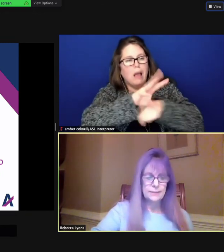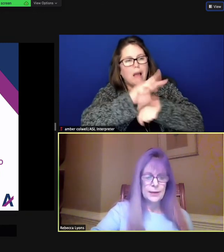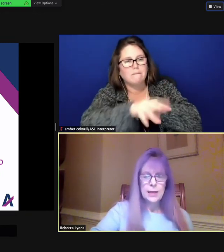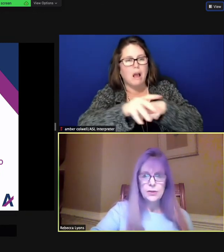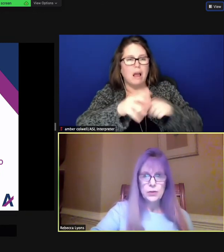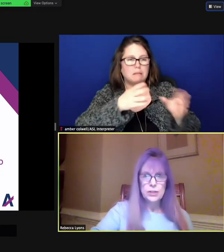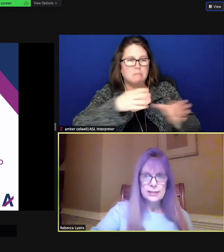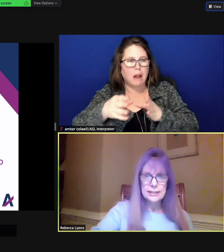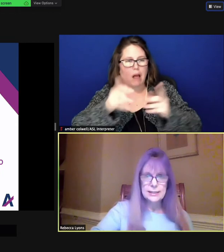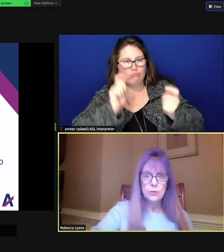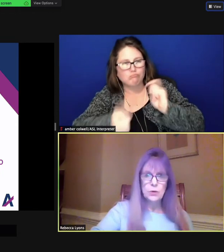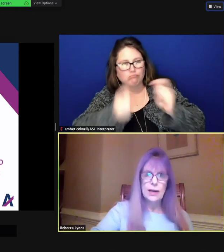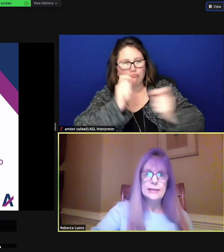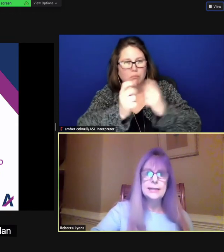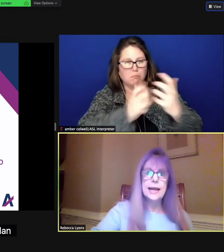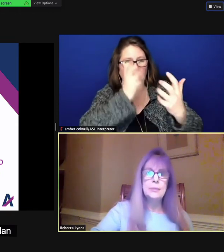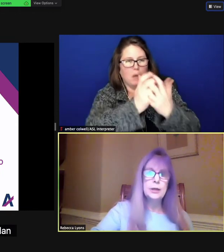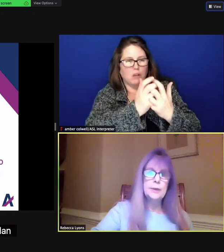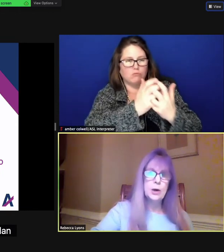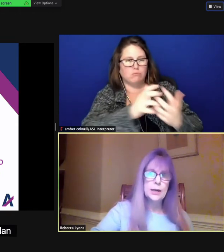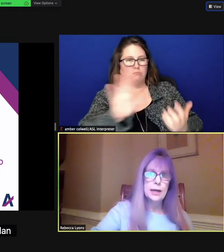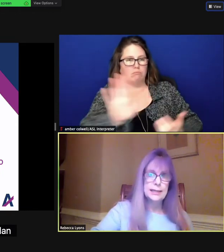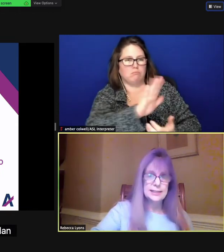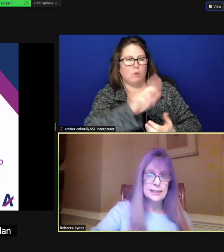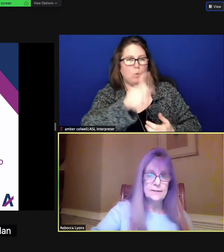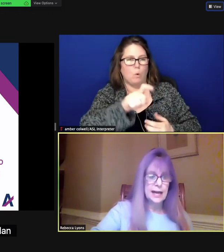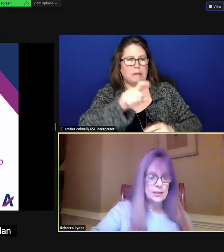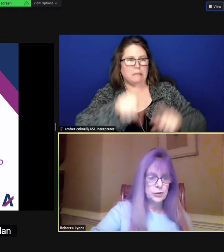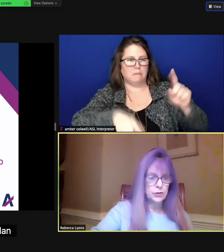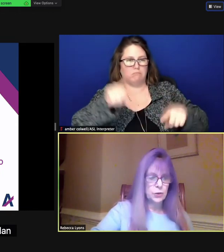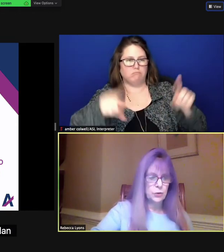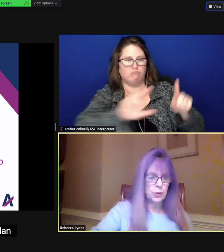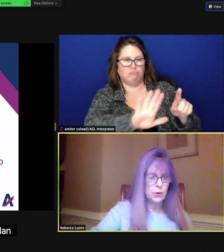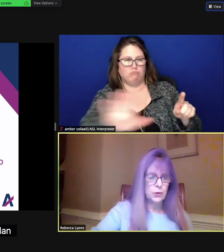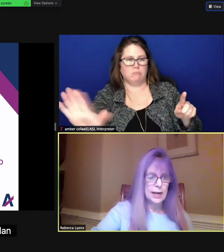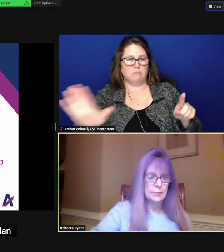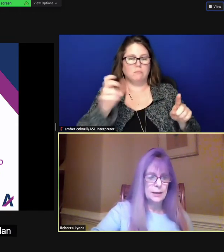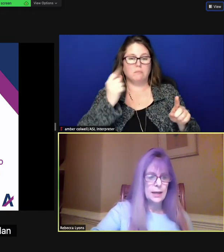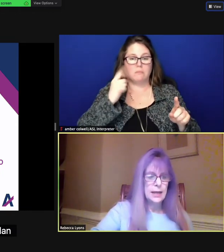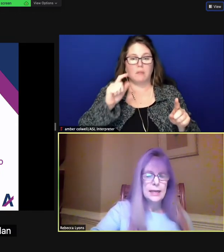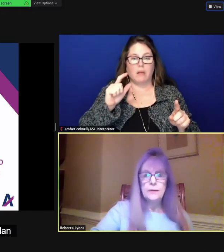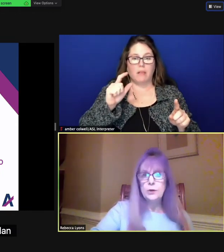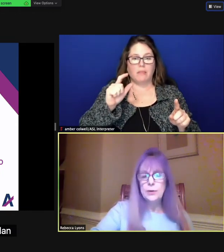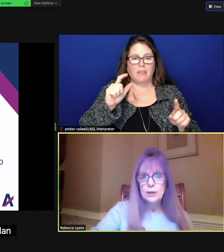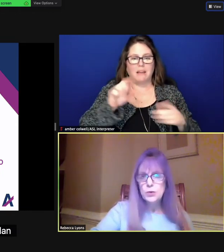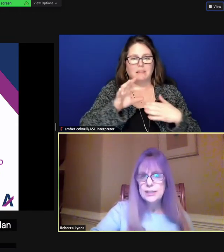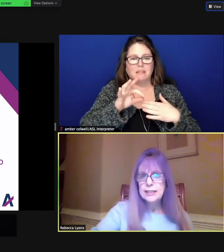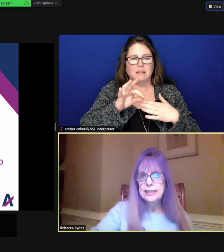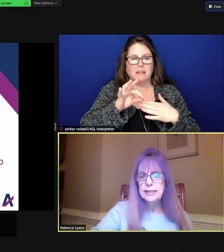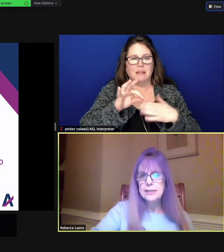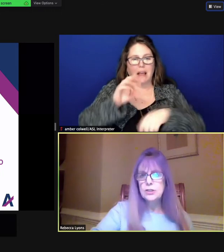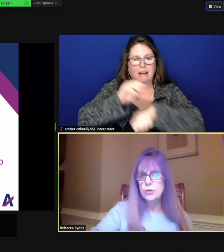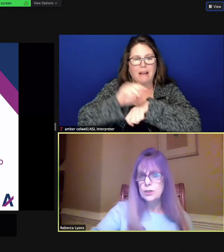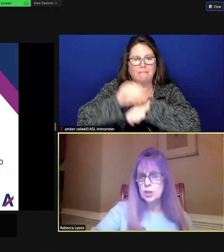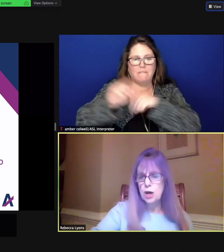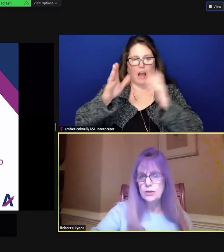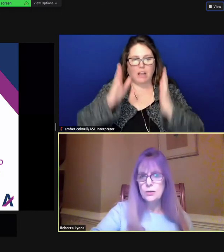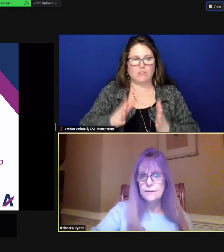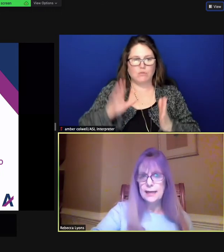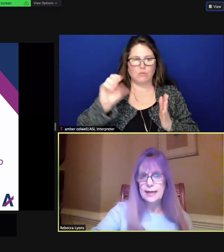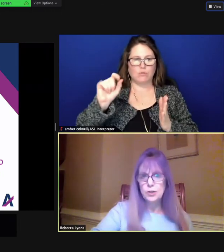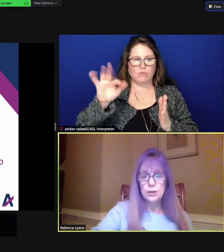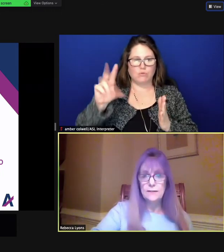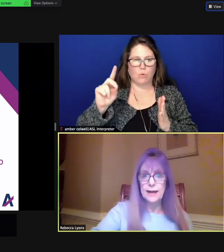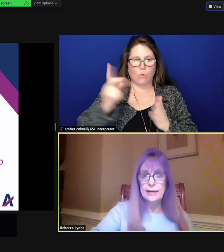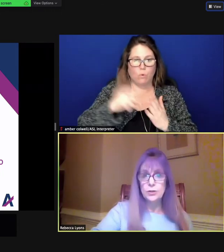needs. So just to summarize, Able America is an advisor-sold program. If you're interested in this, you could talk to